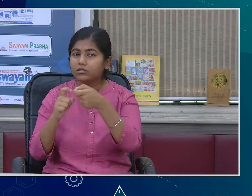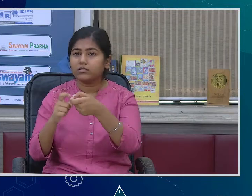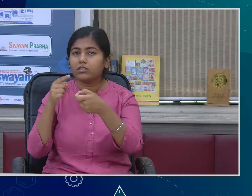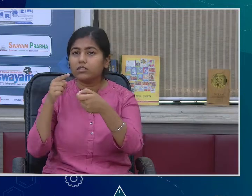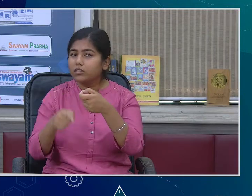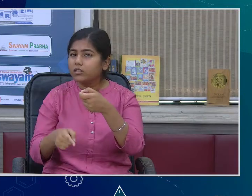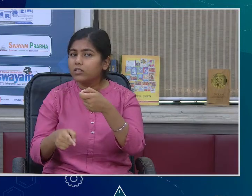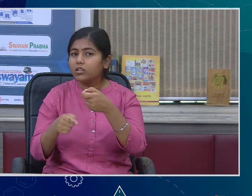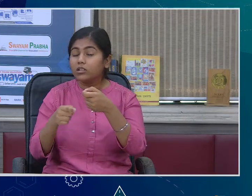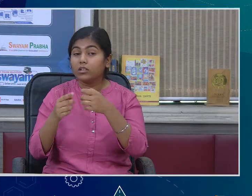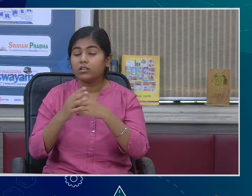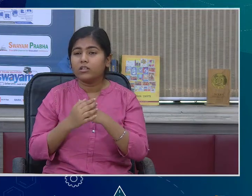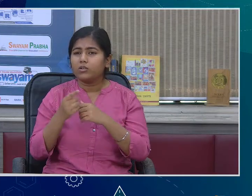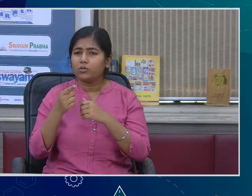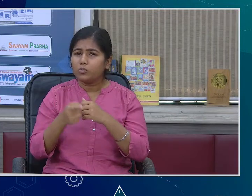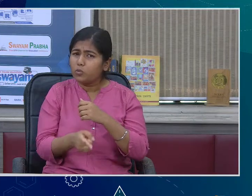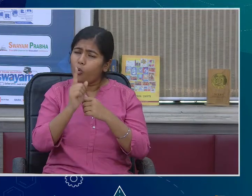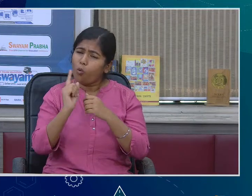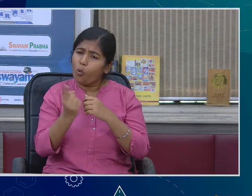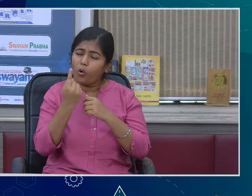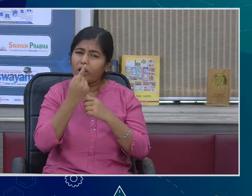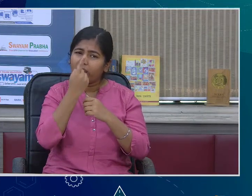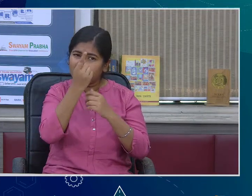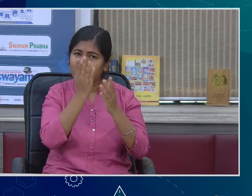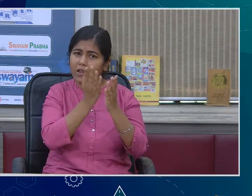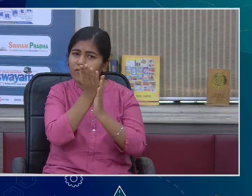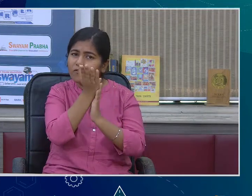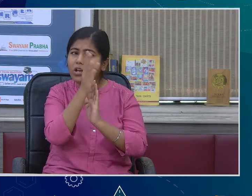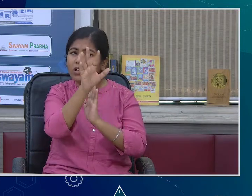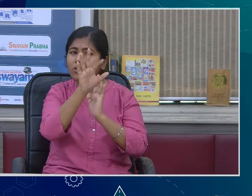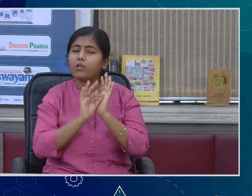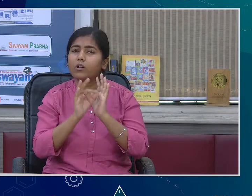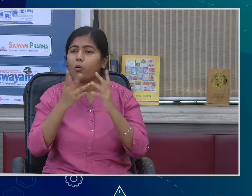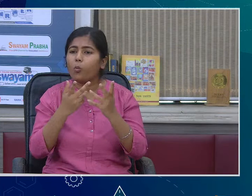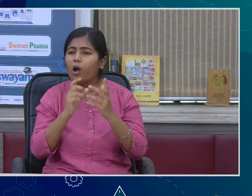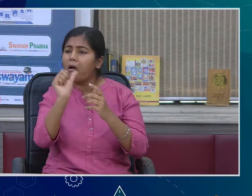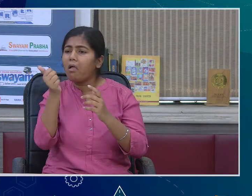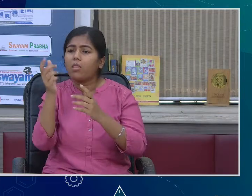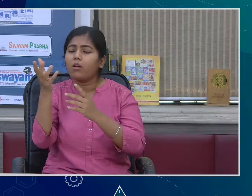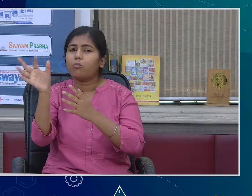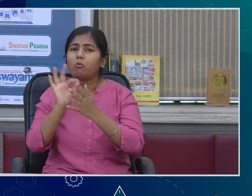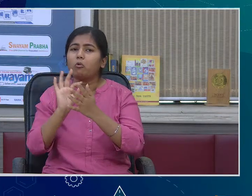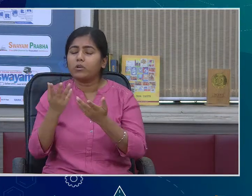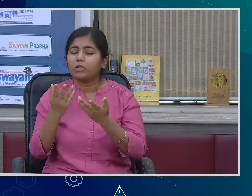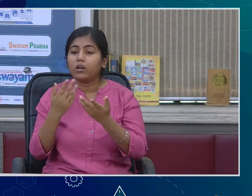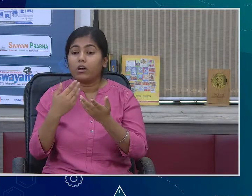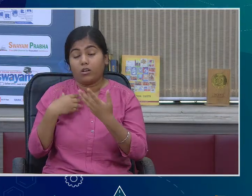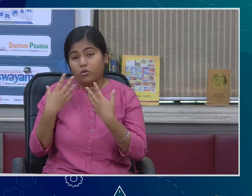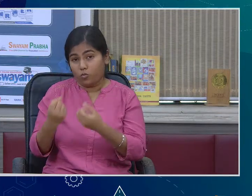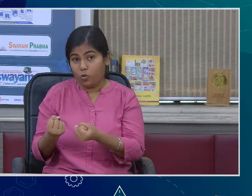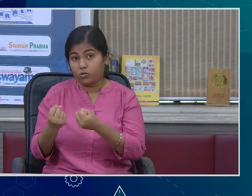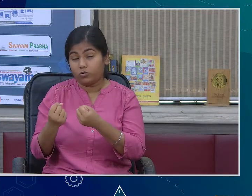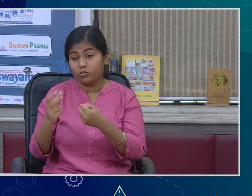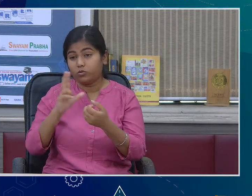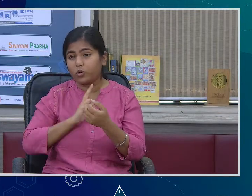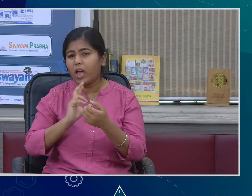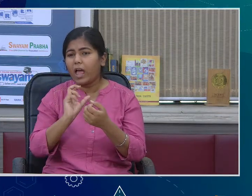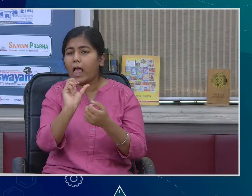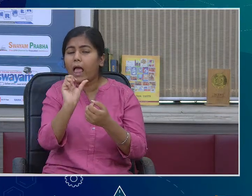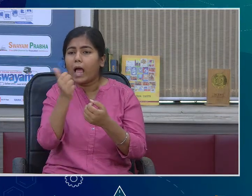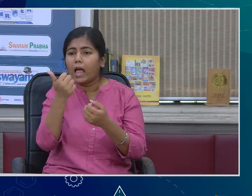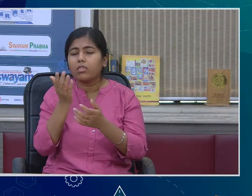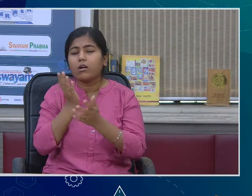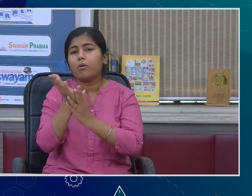particularly did you pick this one method and not anyone else? Or would you like to tell us about any other method